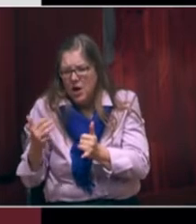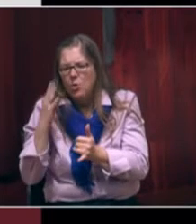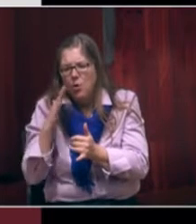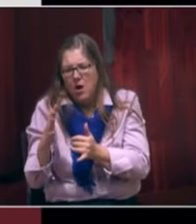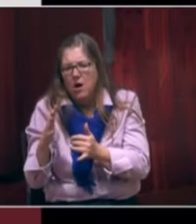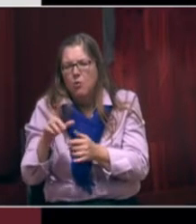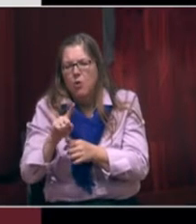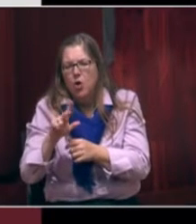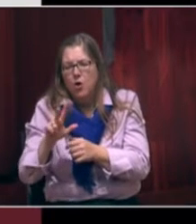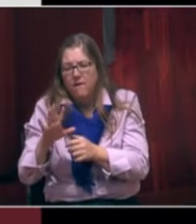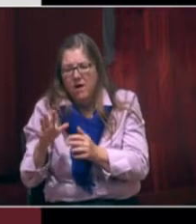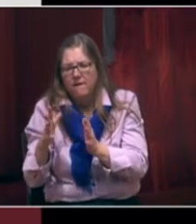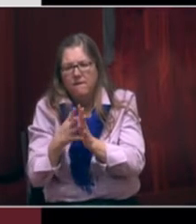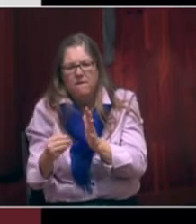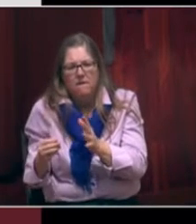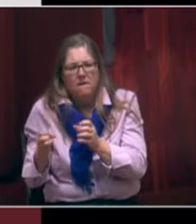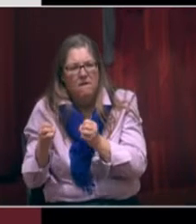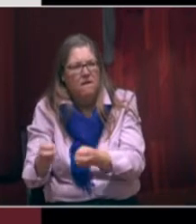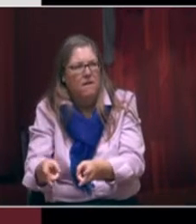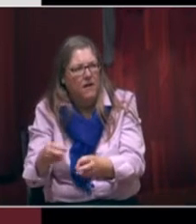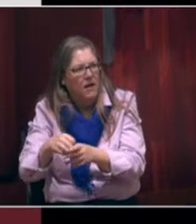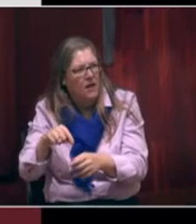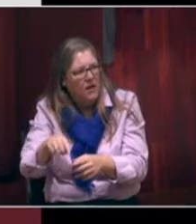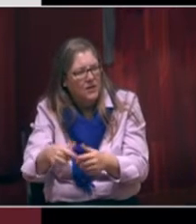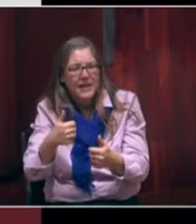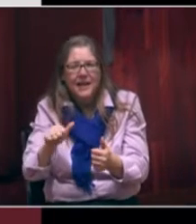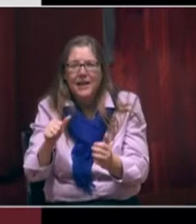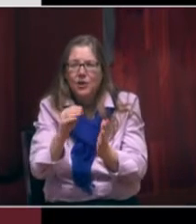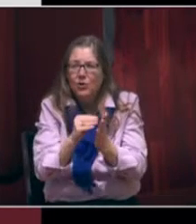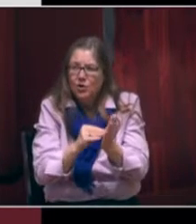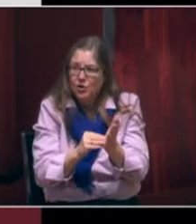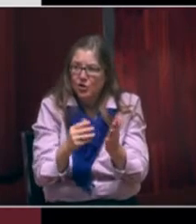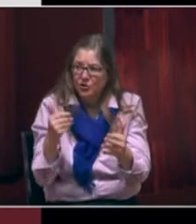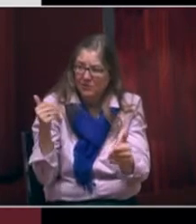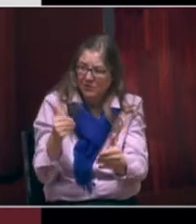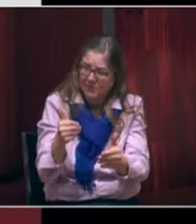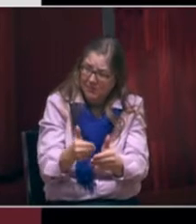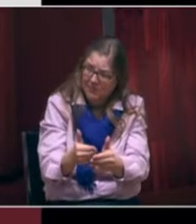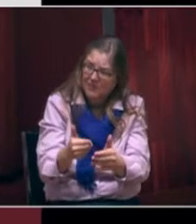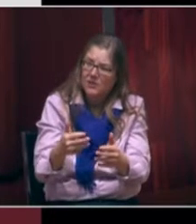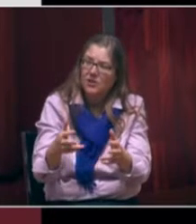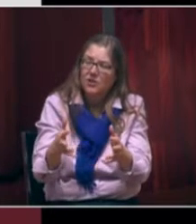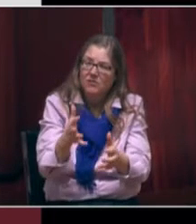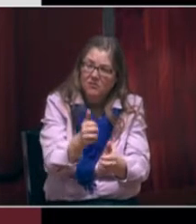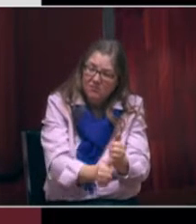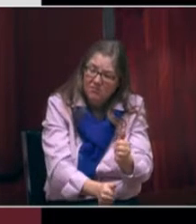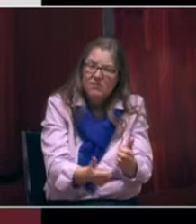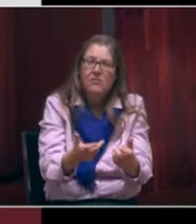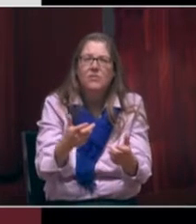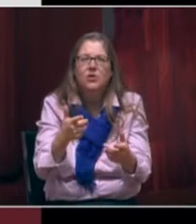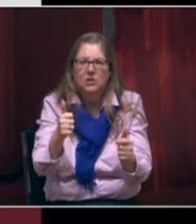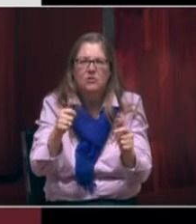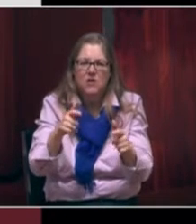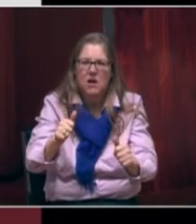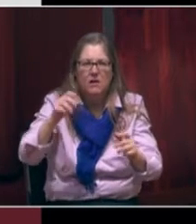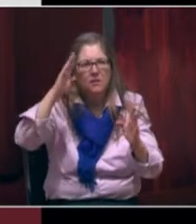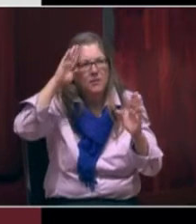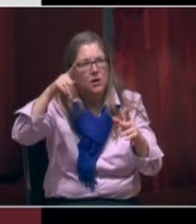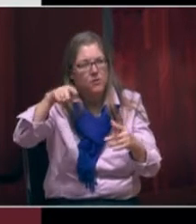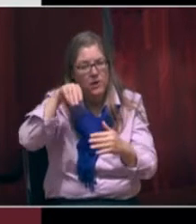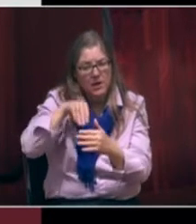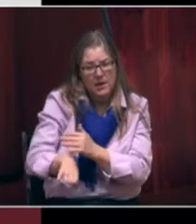the SF-135 in ARCUS. So any records that's up for disposal or is up for accessioning, you can have the expectation that if